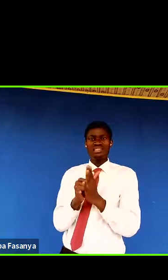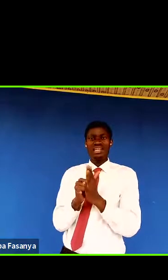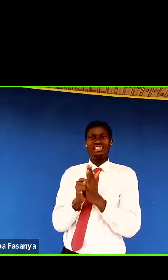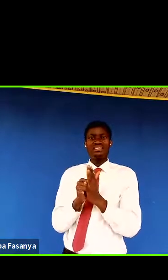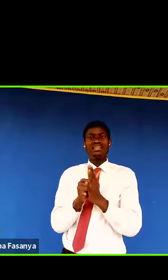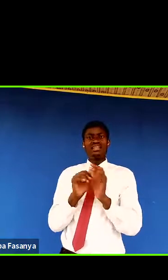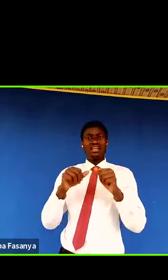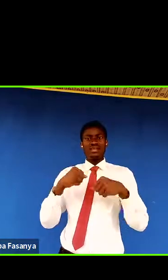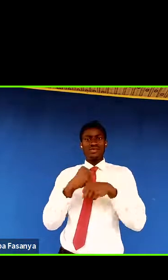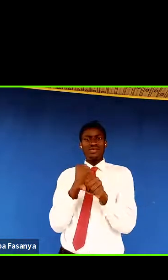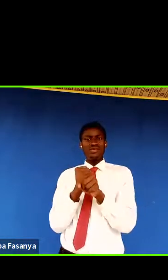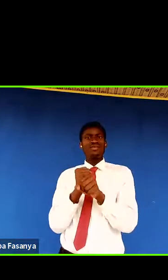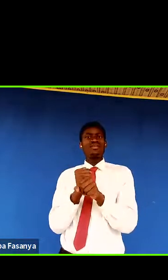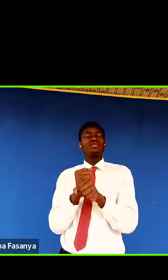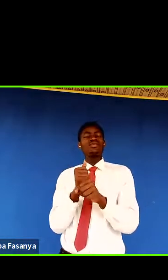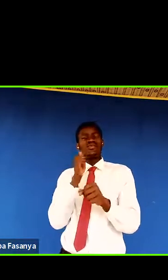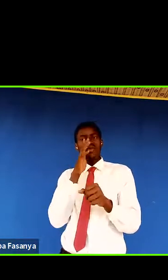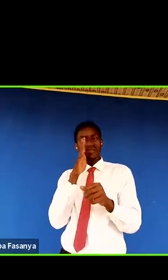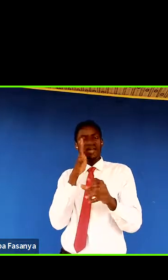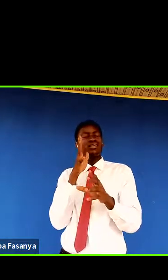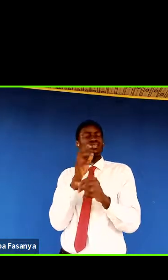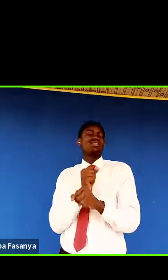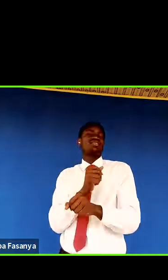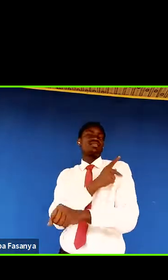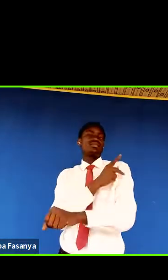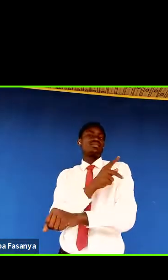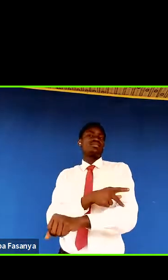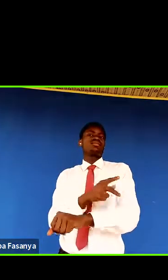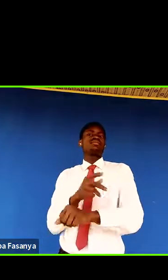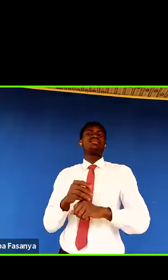All right, so there is no